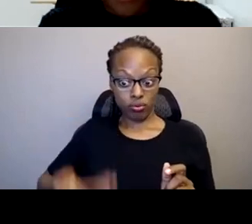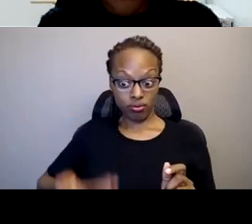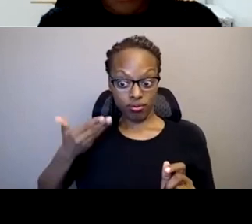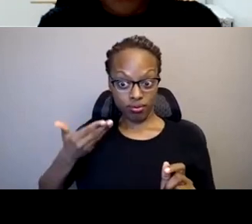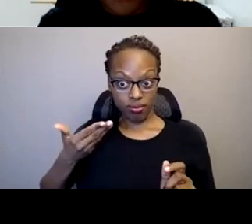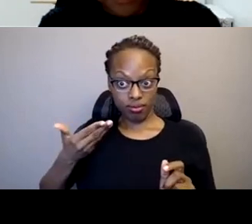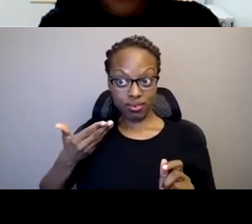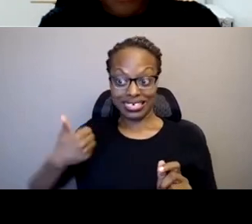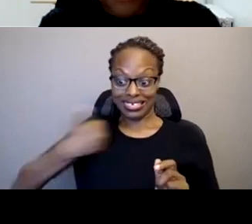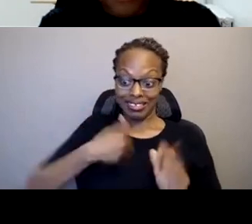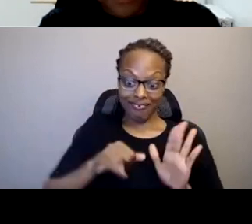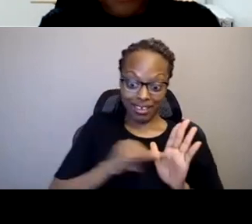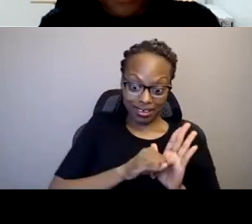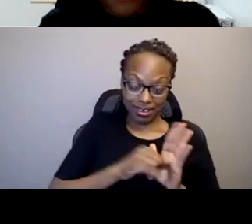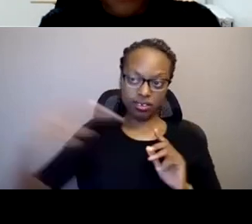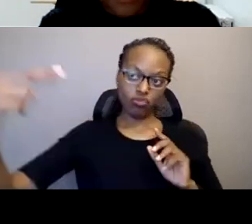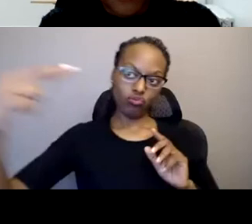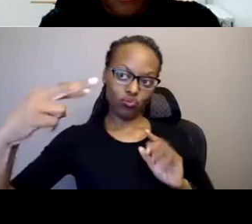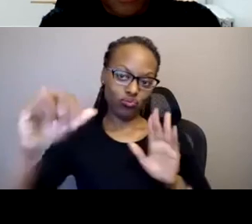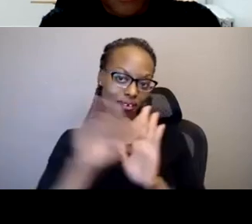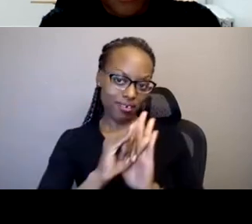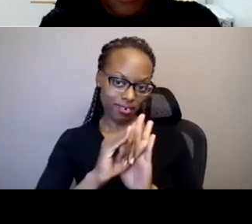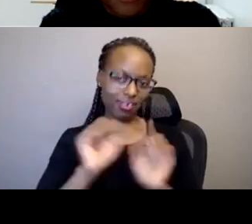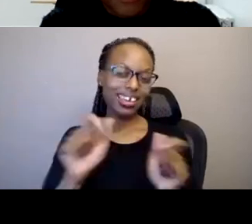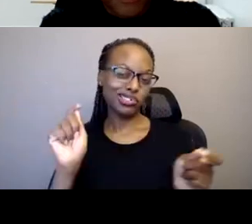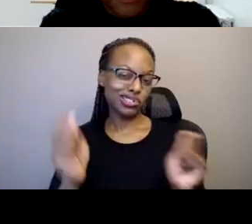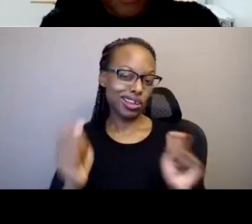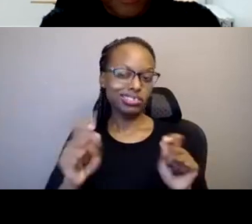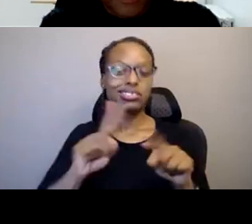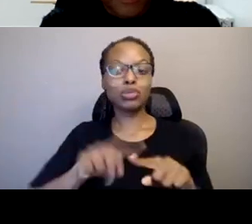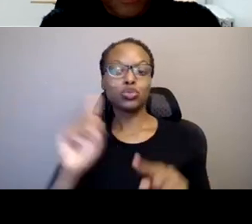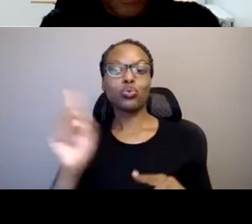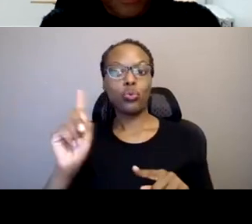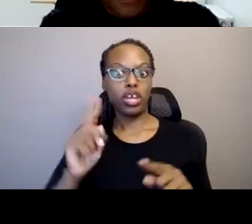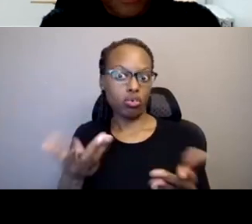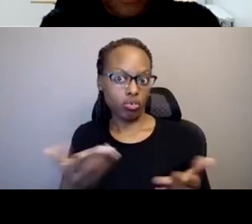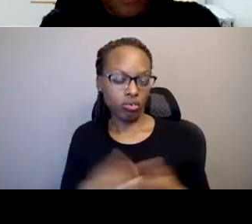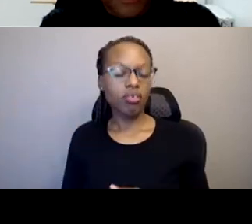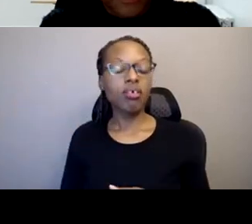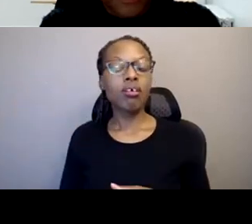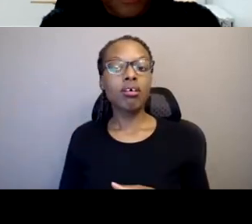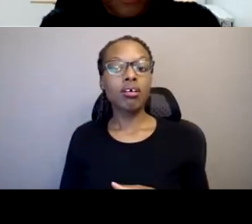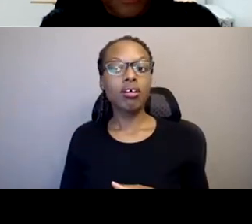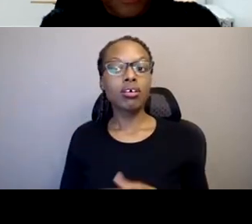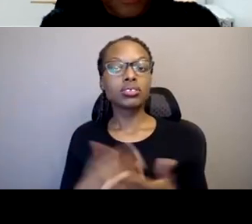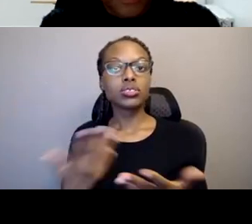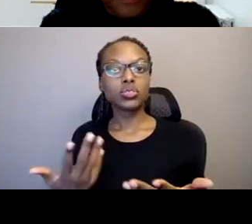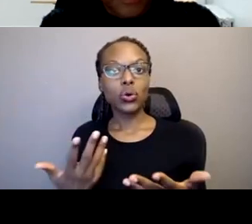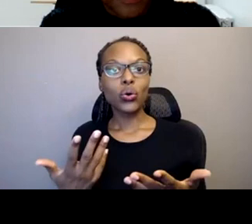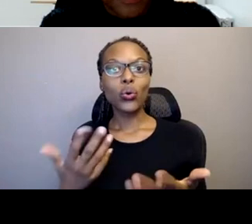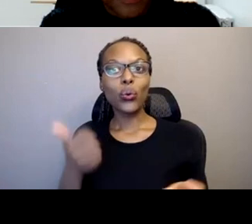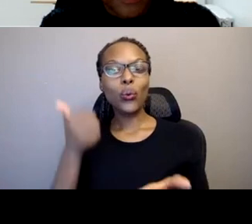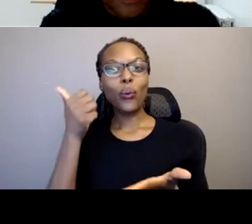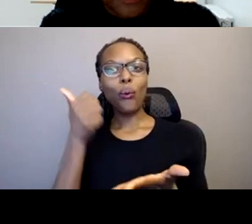can change depending on where you are, and it's just to sort of just to kind of give some nuance to diversity